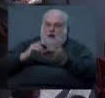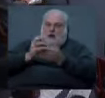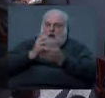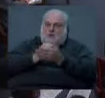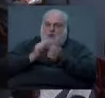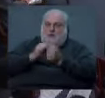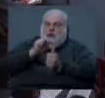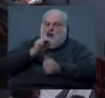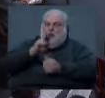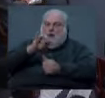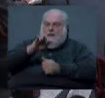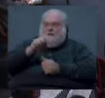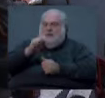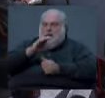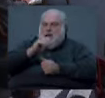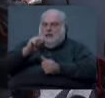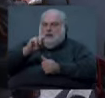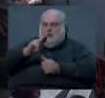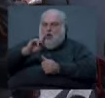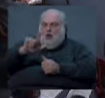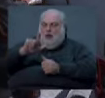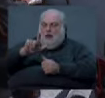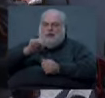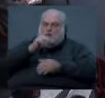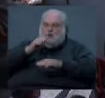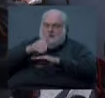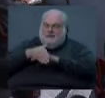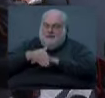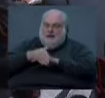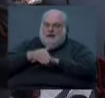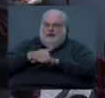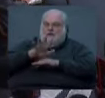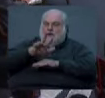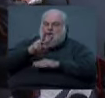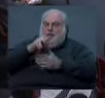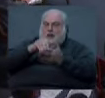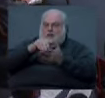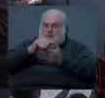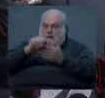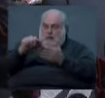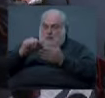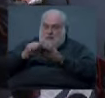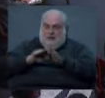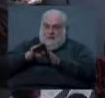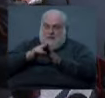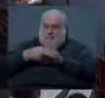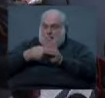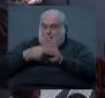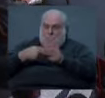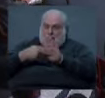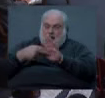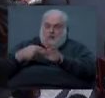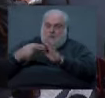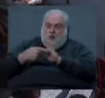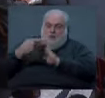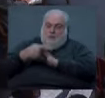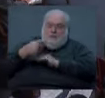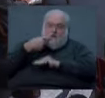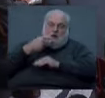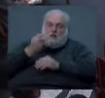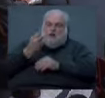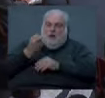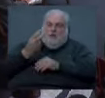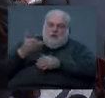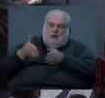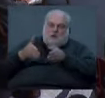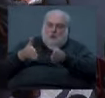with Kraft & Toll & Associates Incorporated in amount not to exceed $52,000 to develop a branding program for the 12th Street corridor to declare